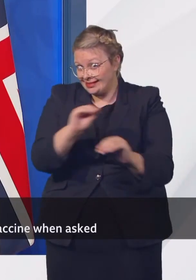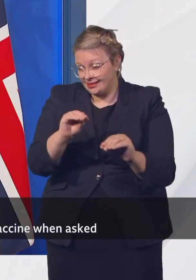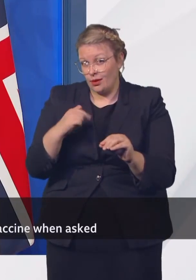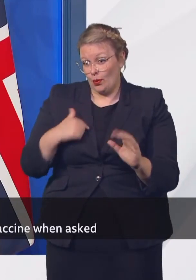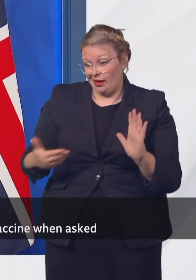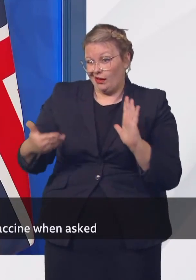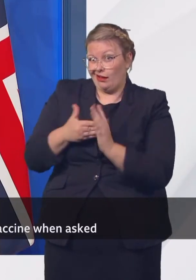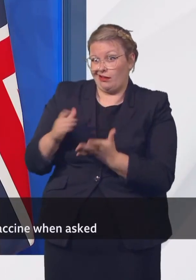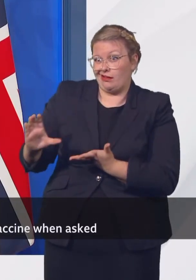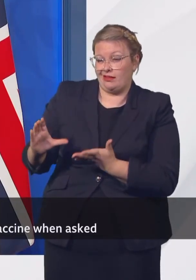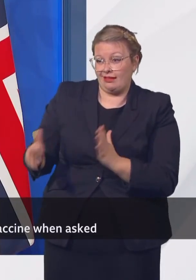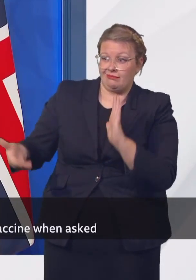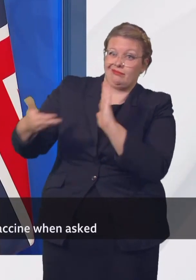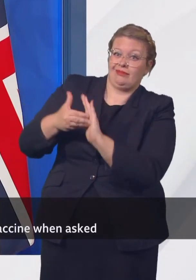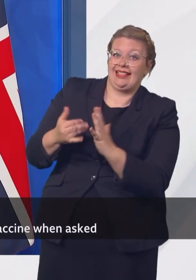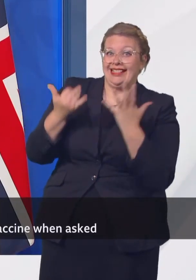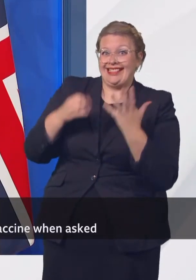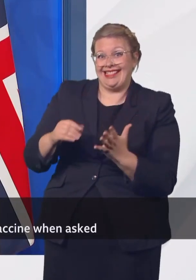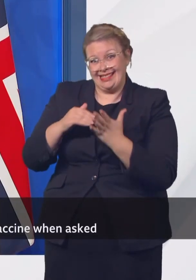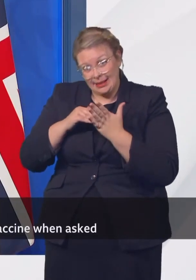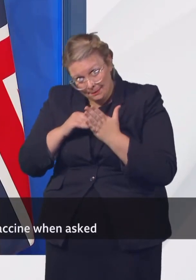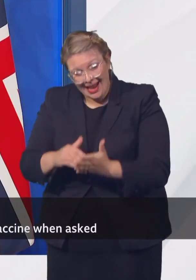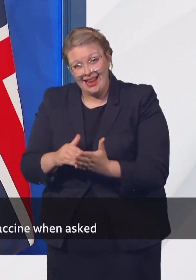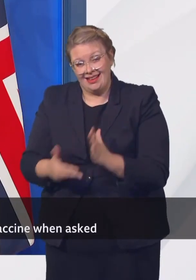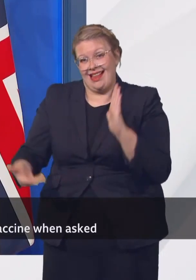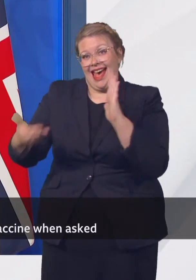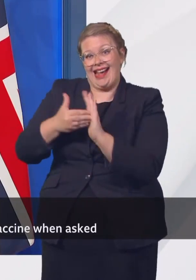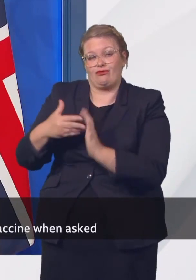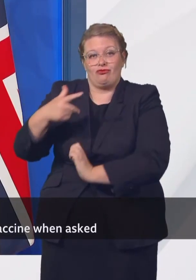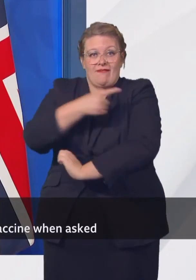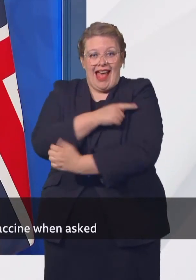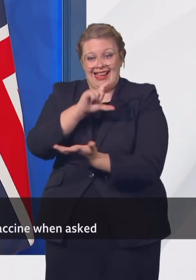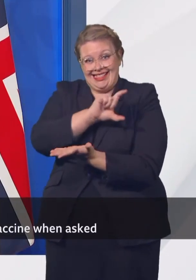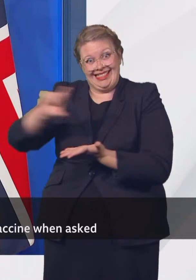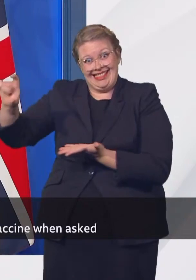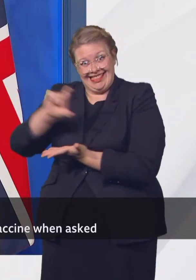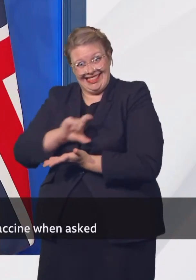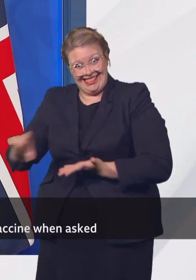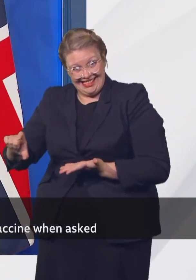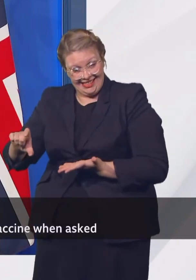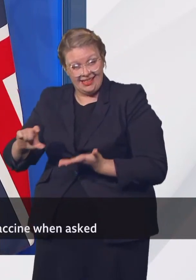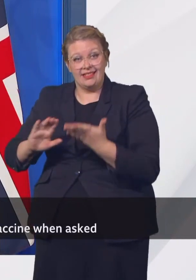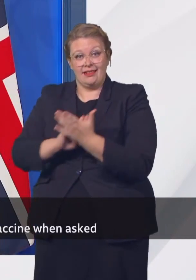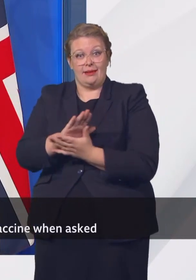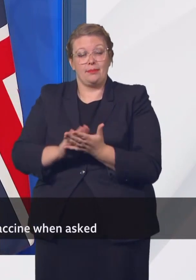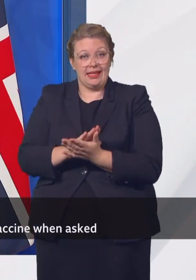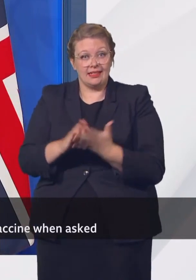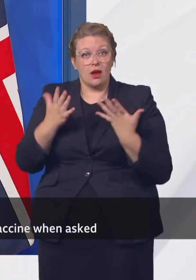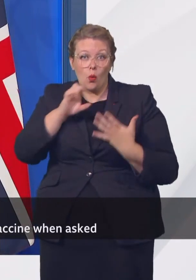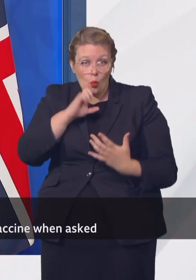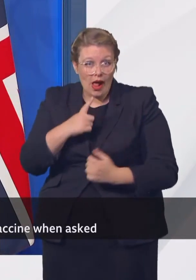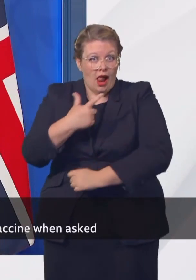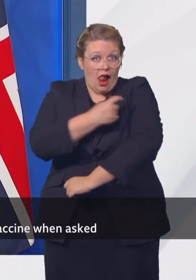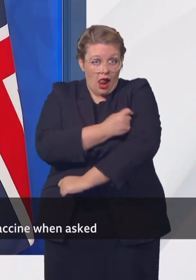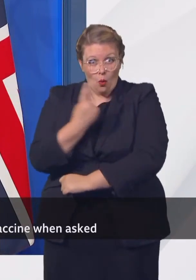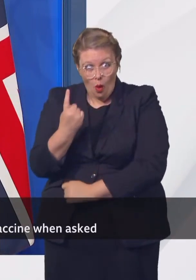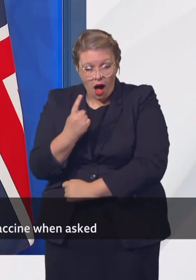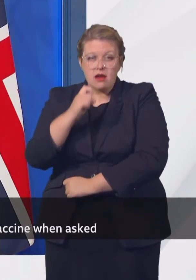Pfizer-BioNTech vaccine that will be used alongside others as part of our booster shot program later this